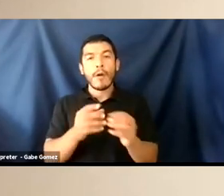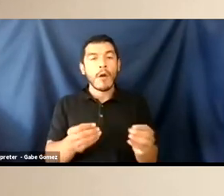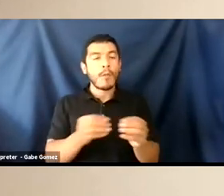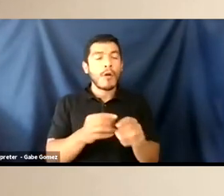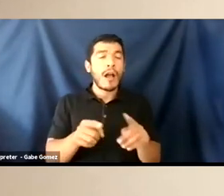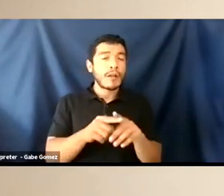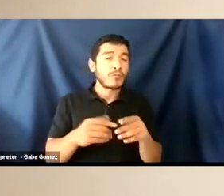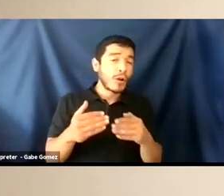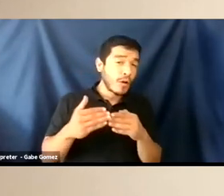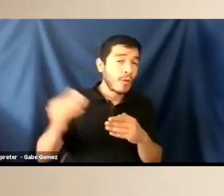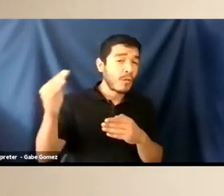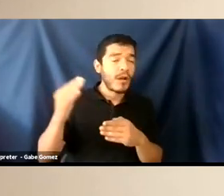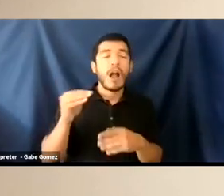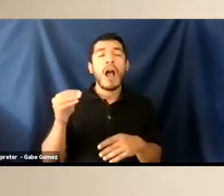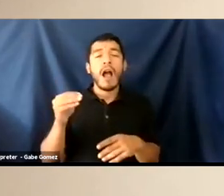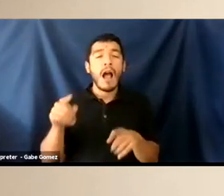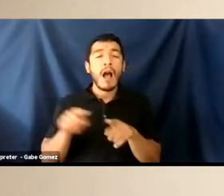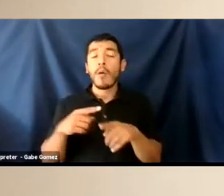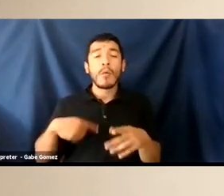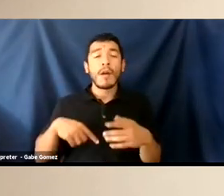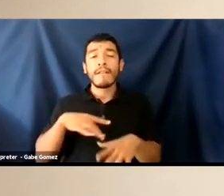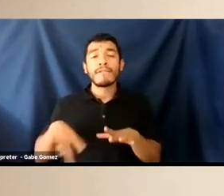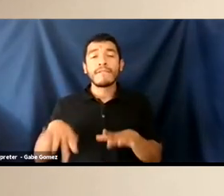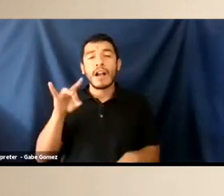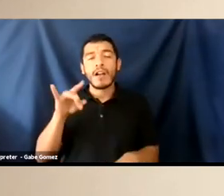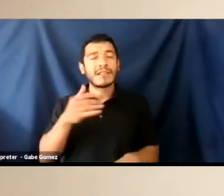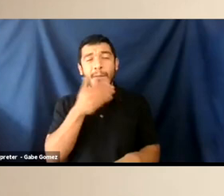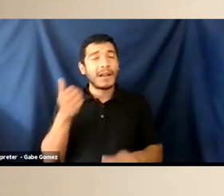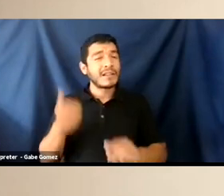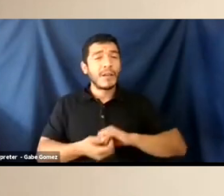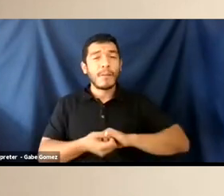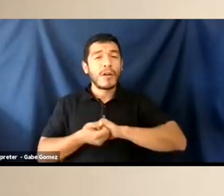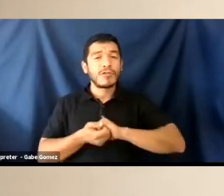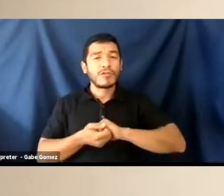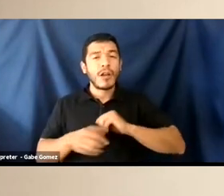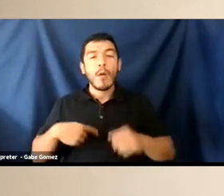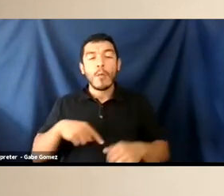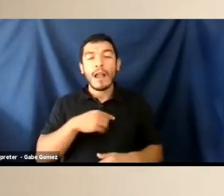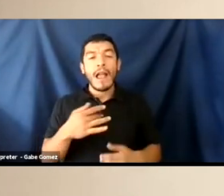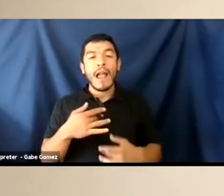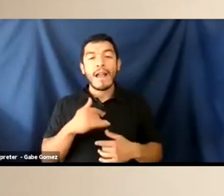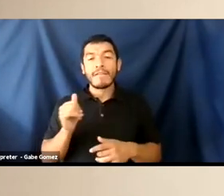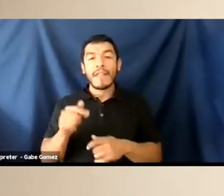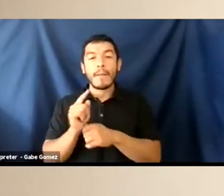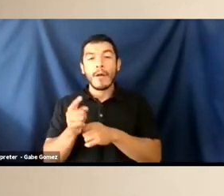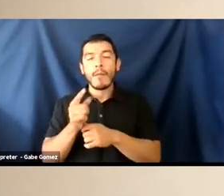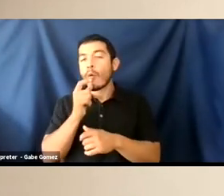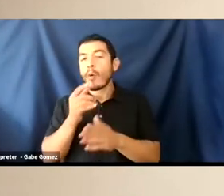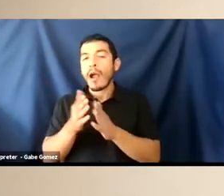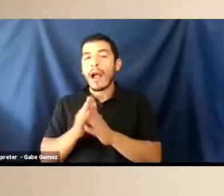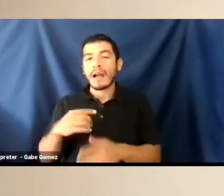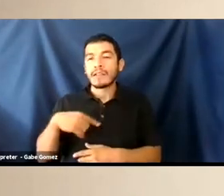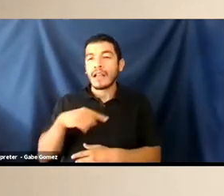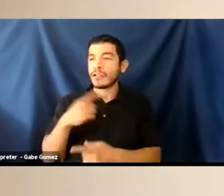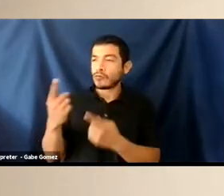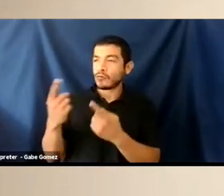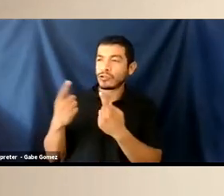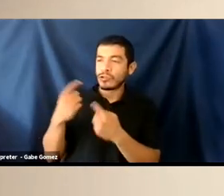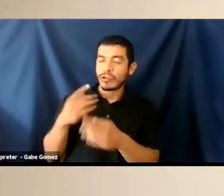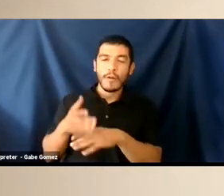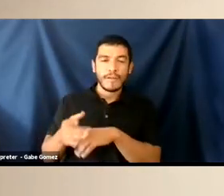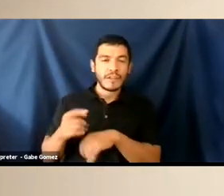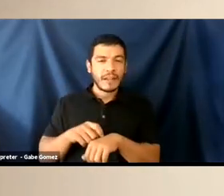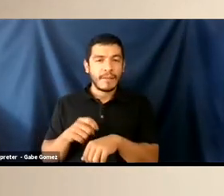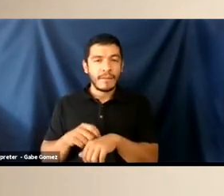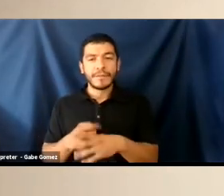go. And what we found is the best partnerships we have at the moment are those who are asking us questions in return. You